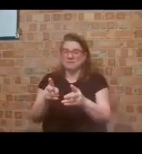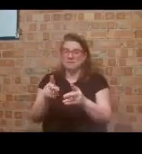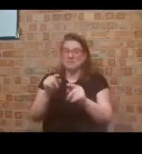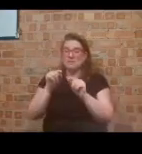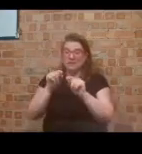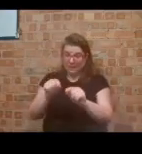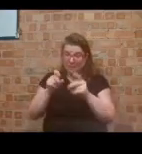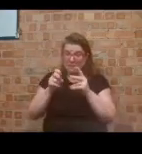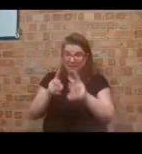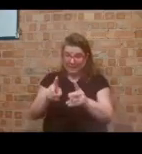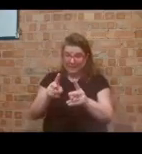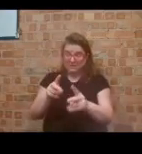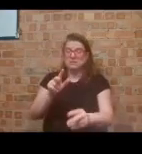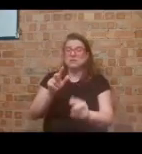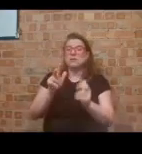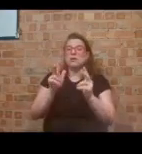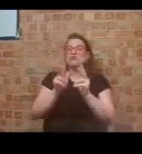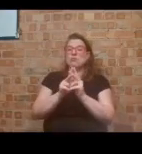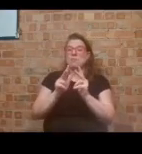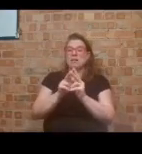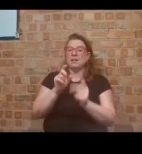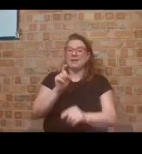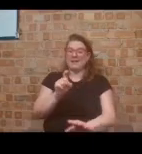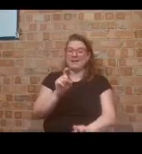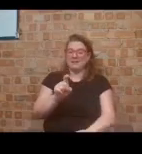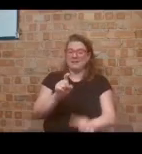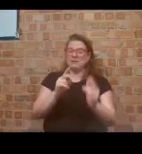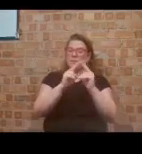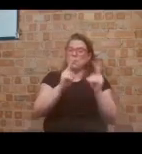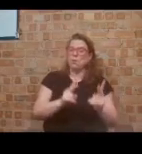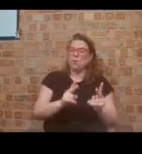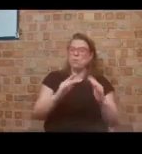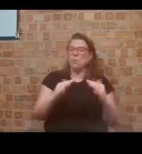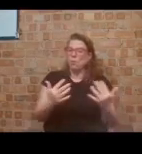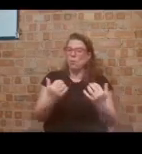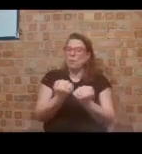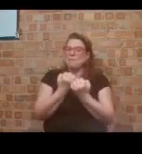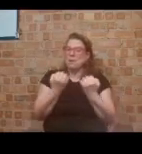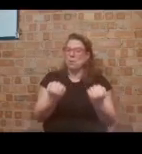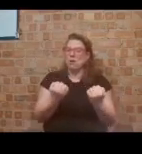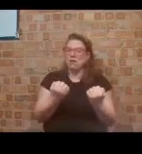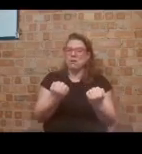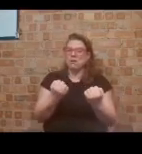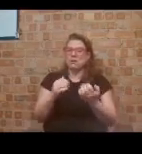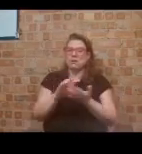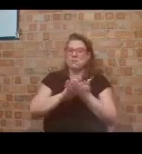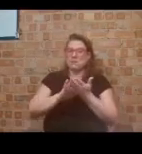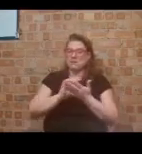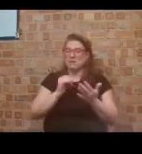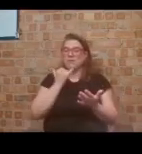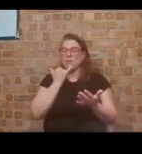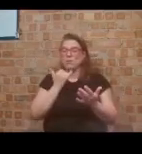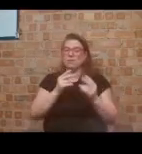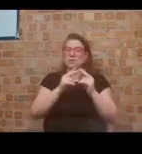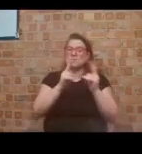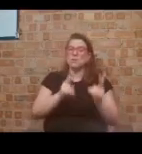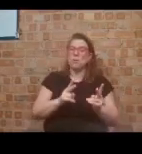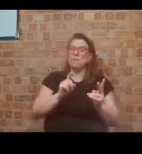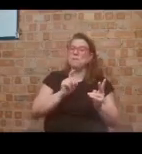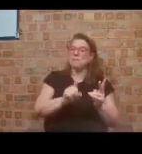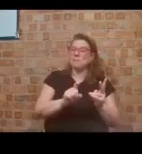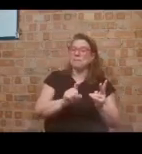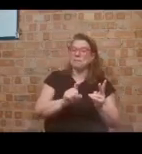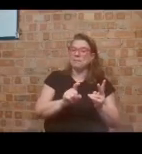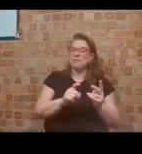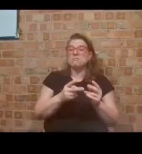is triple clicking either the home button or the power button, depending on whether your phone has a home button or not. If your phone has